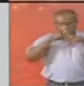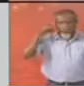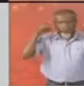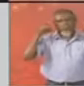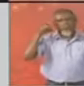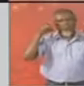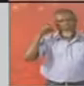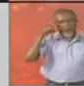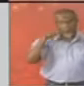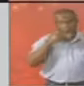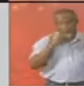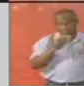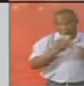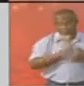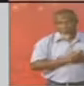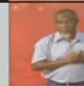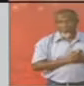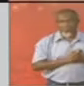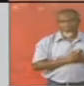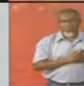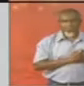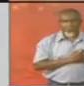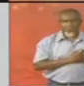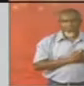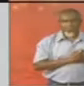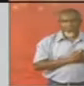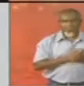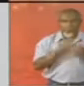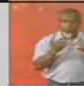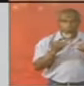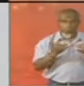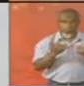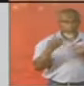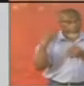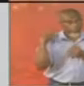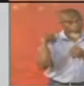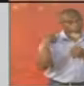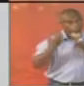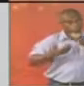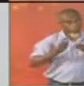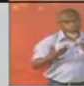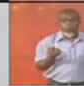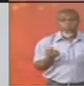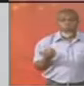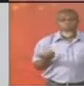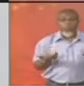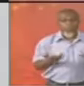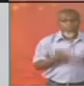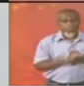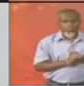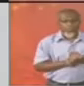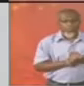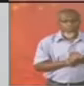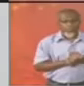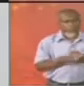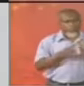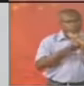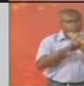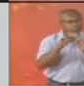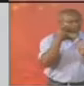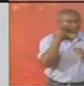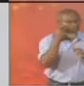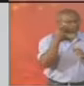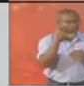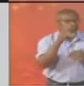of the employer's responsibilities or maybe their duties in terms of what they can do to help, even like something we're seeing in the schools, is they need to then